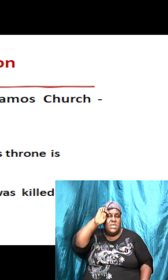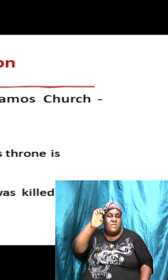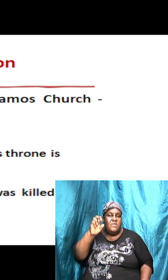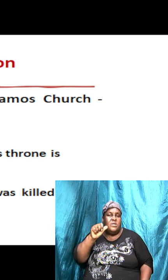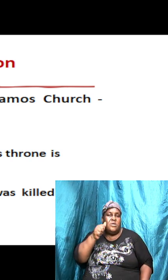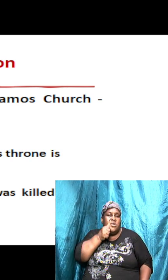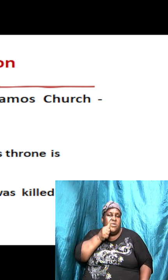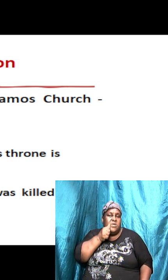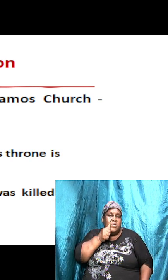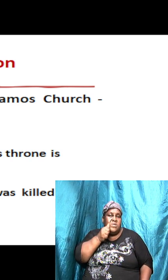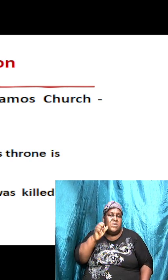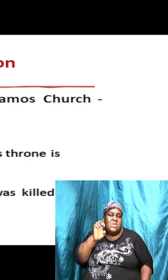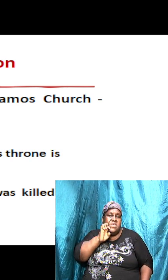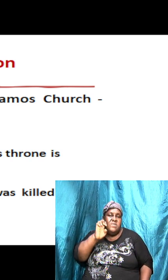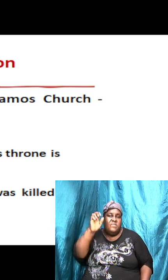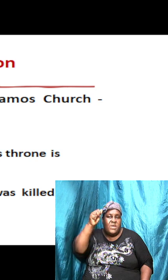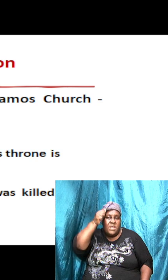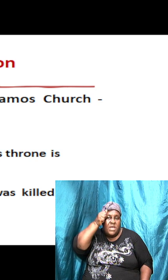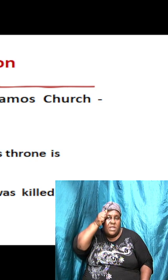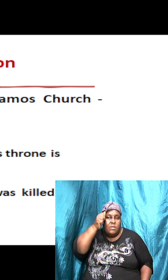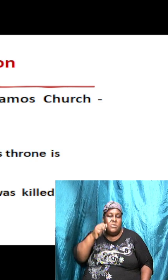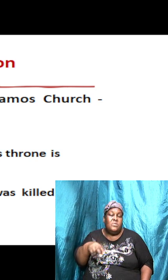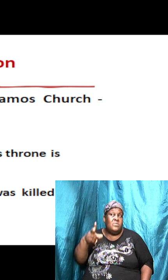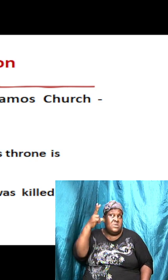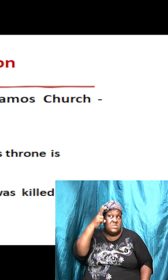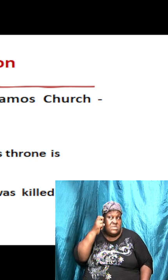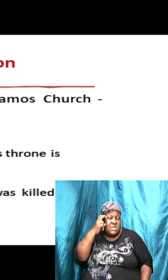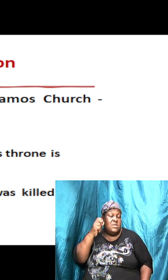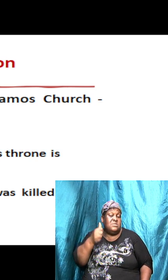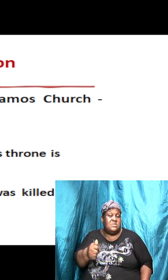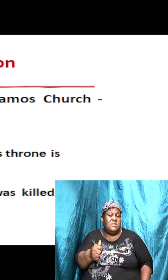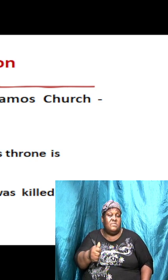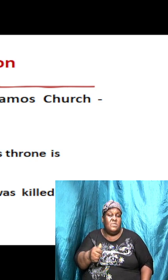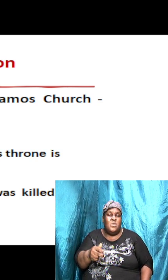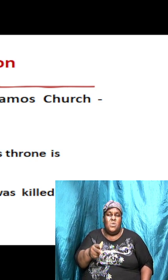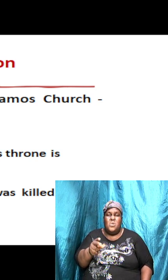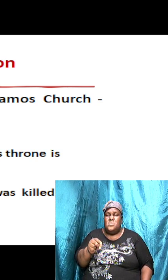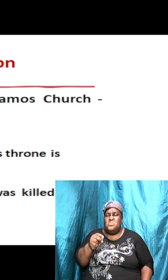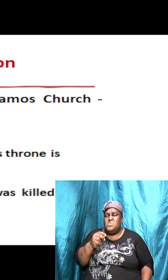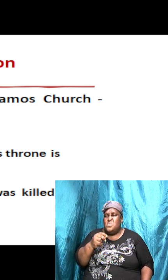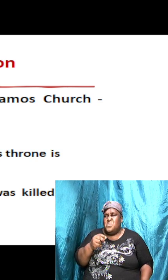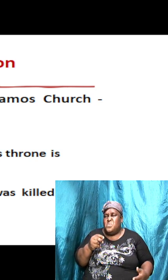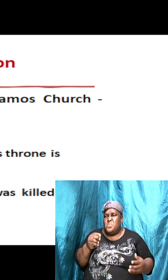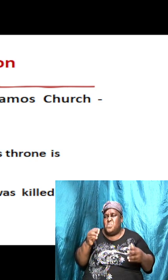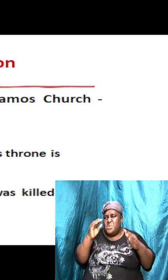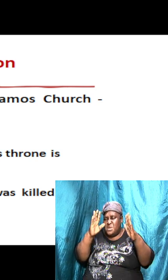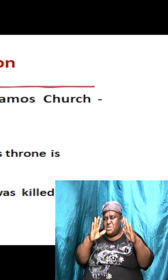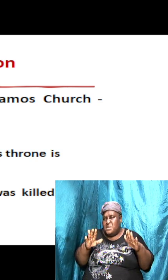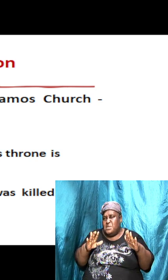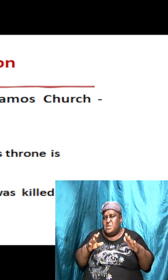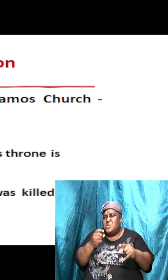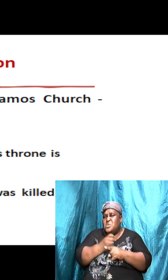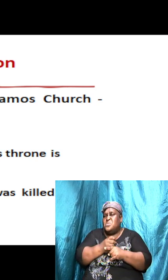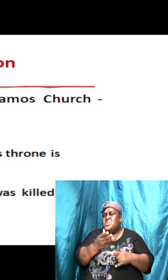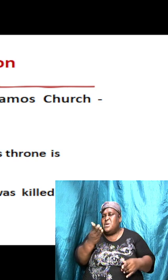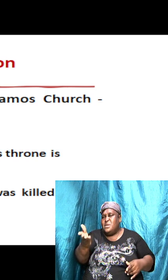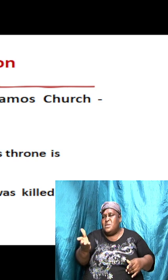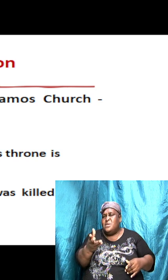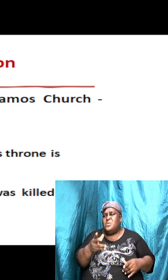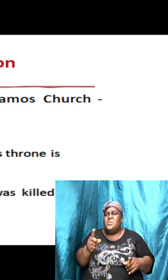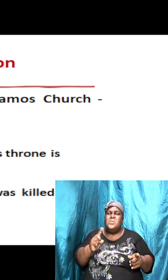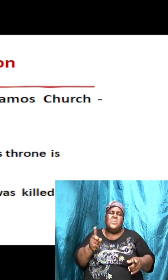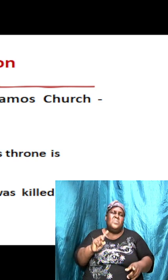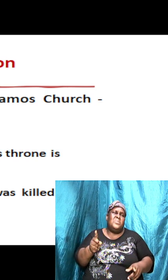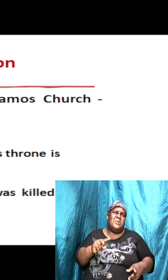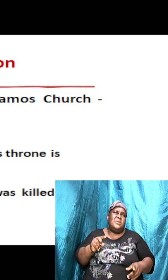was symbolic of Satan himself. And it is no small wonder that right here, it talks about where